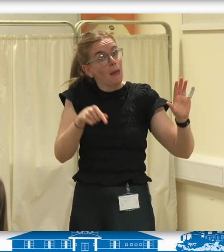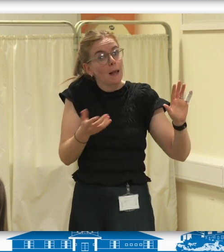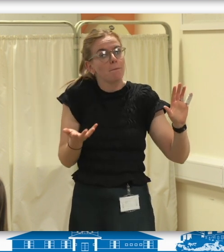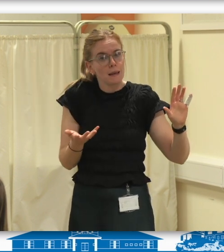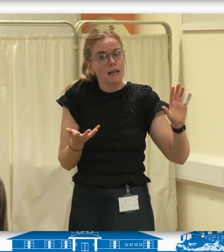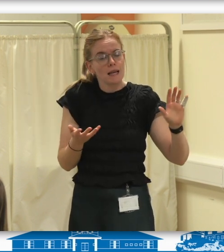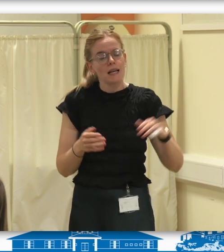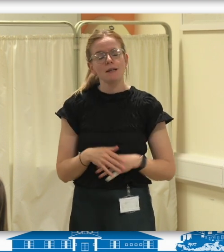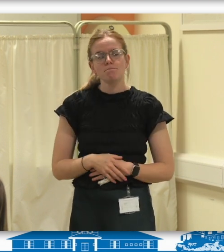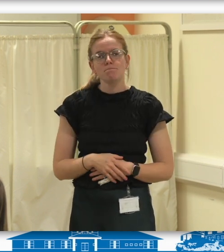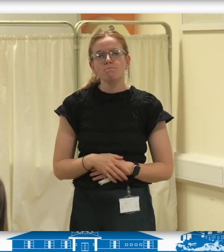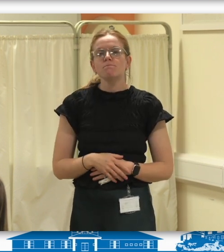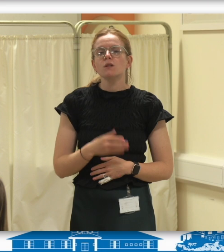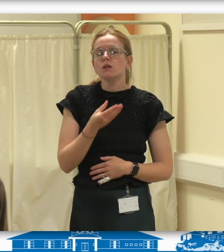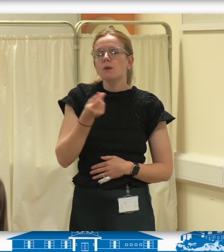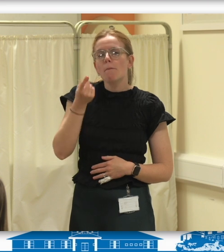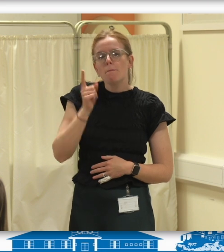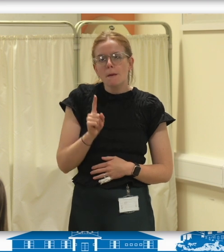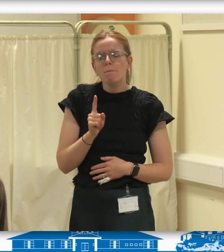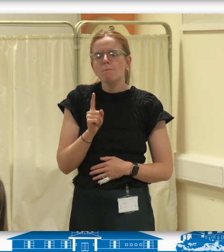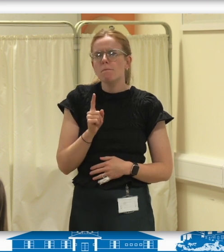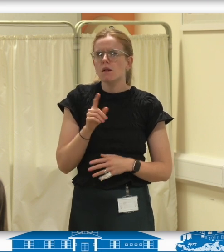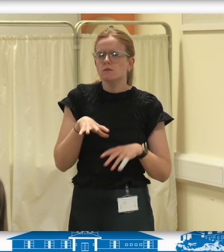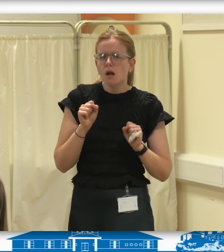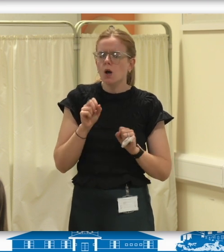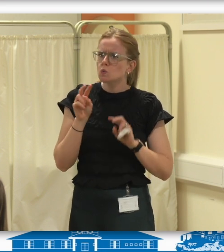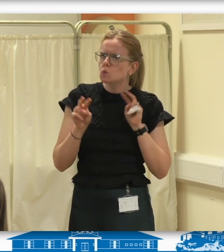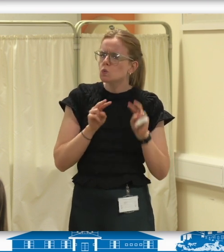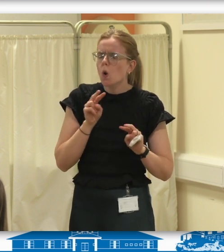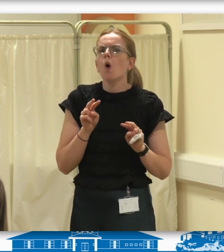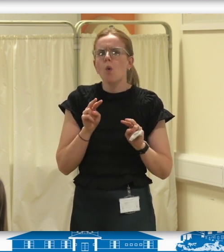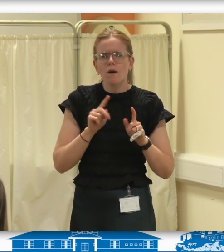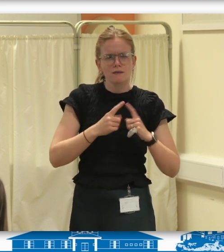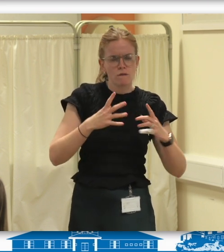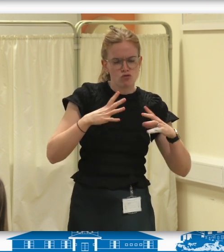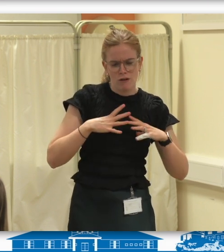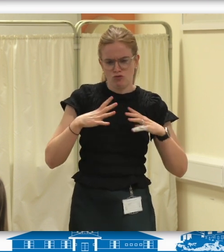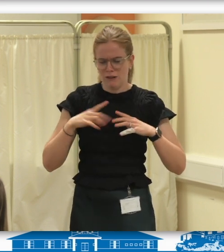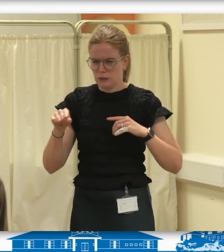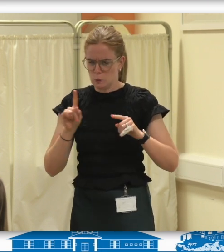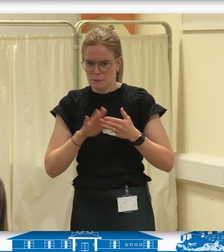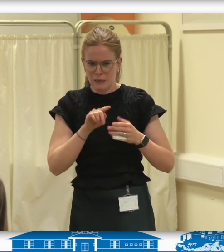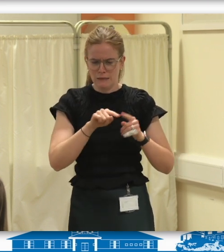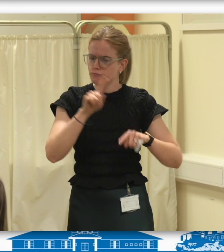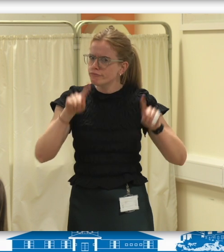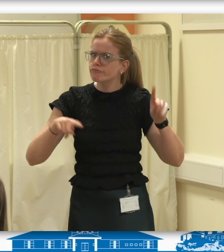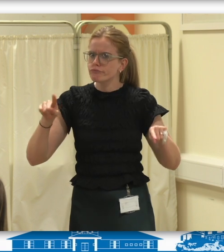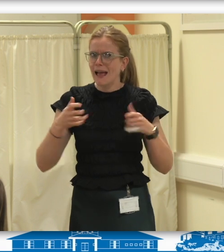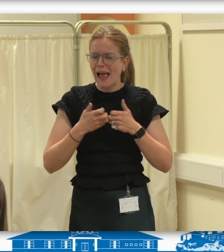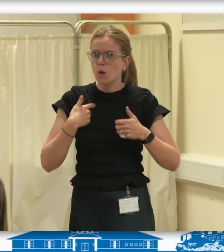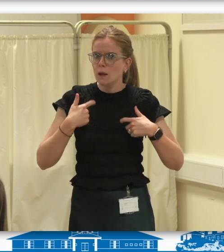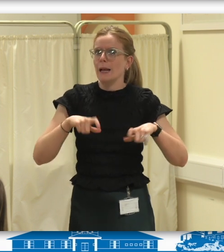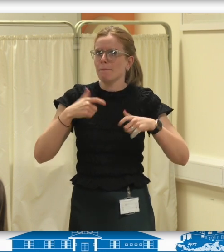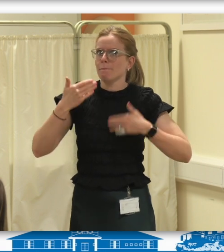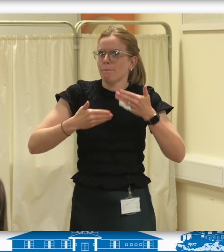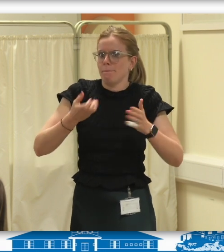whilst people learn the nuances of the different sorts of rest and how to rest on the go. It's important